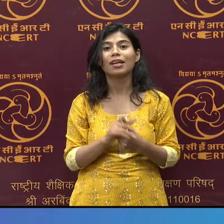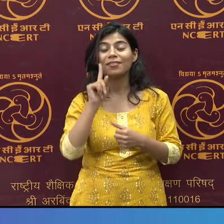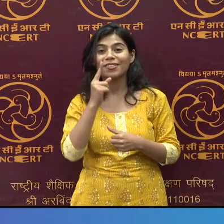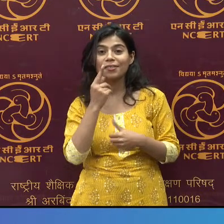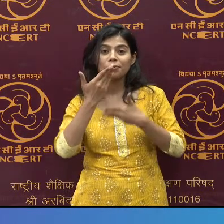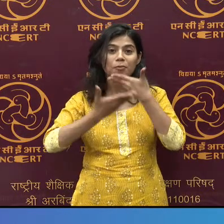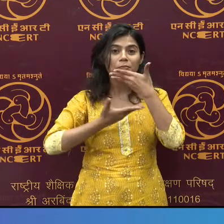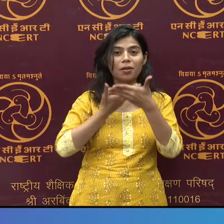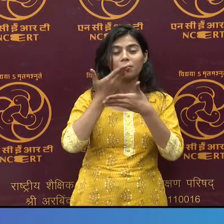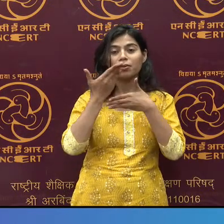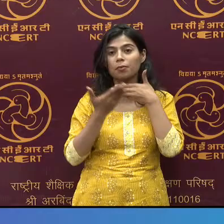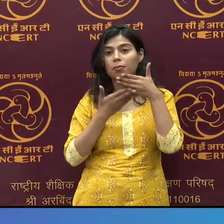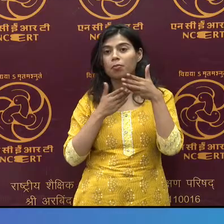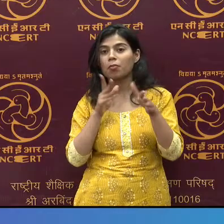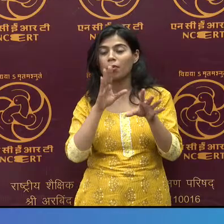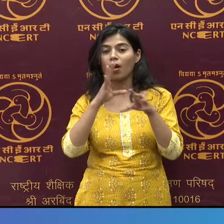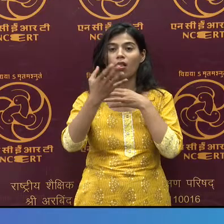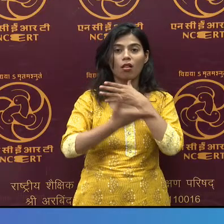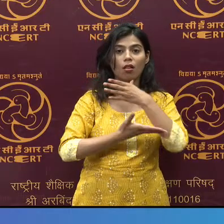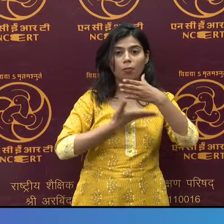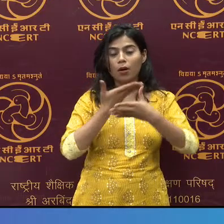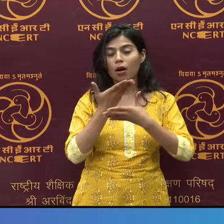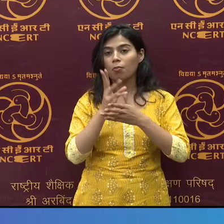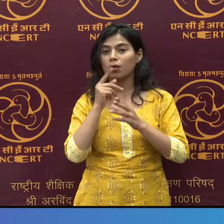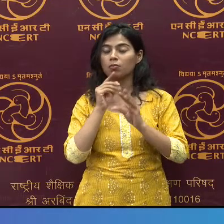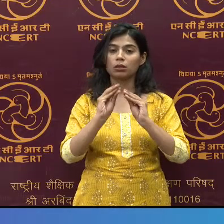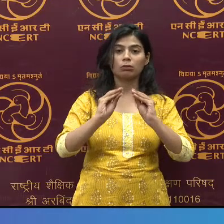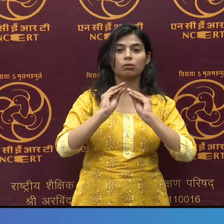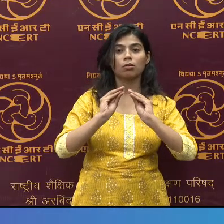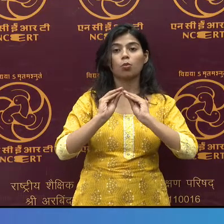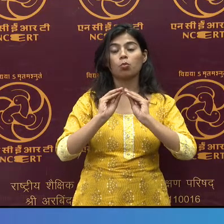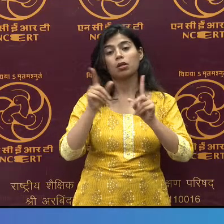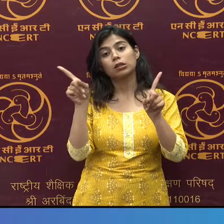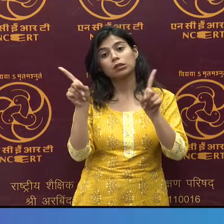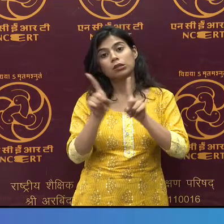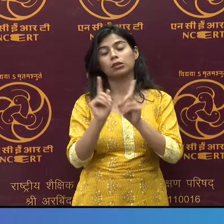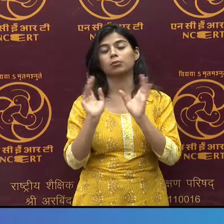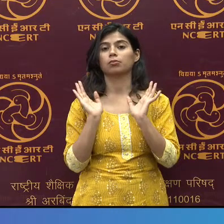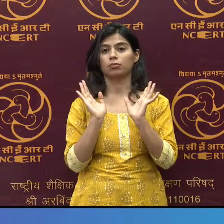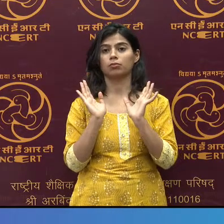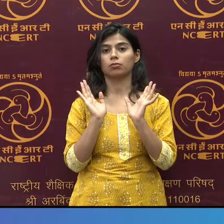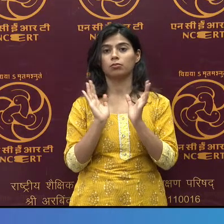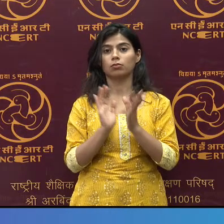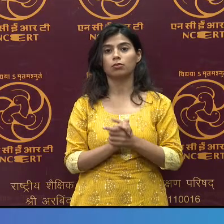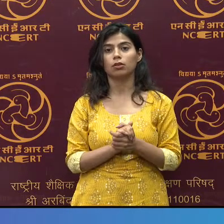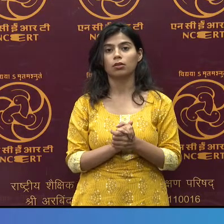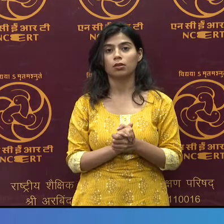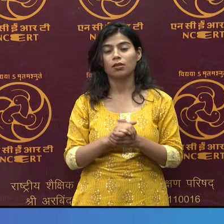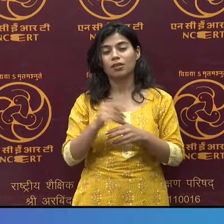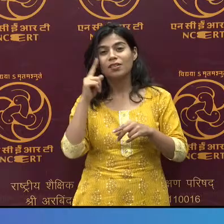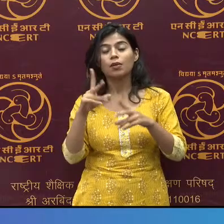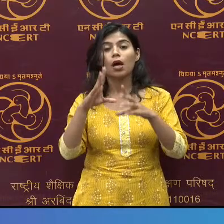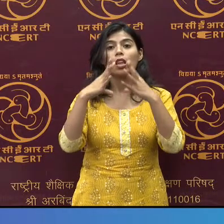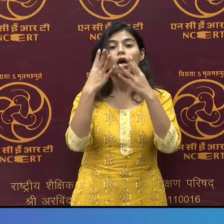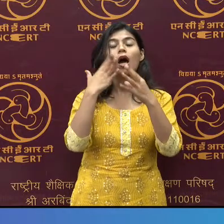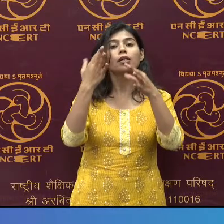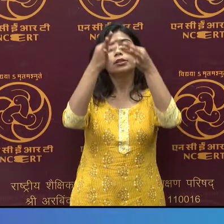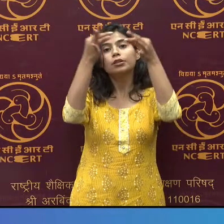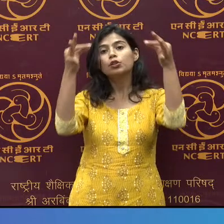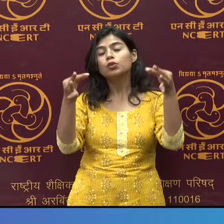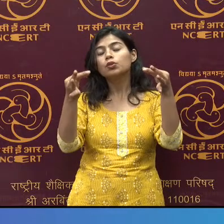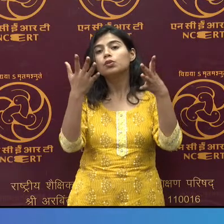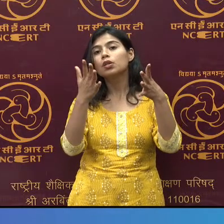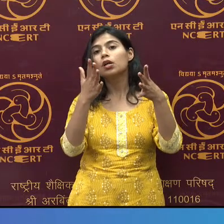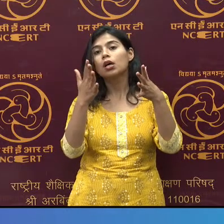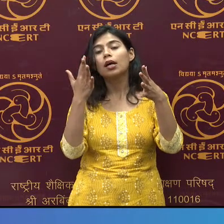their future. So, in the introduction I am just mentioning the number of institutes that have come up, they